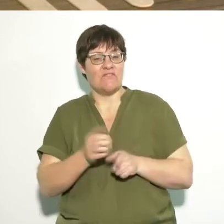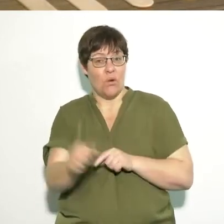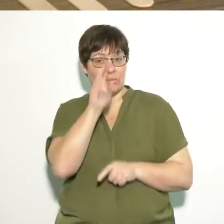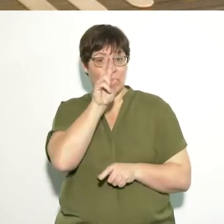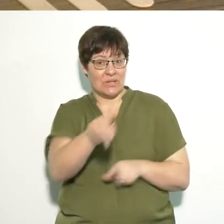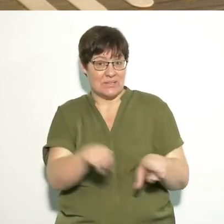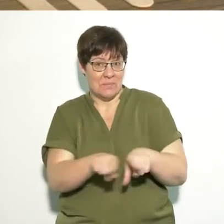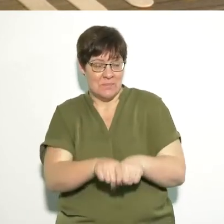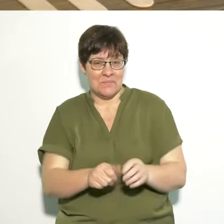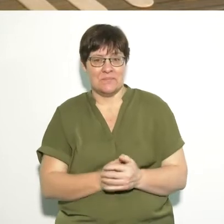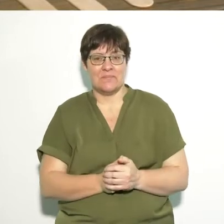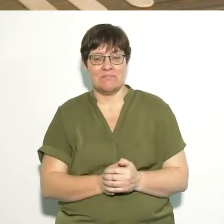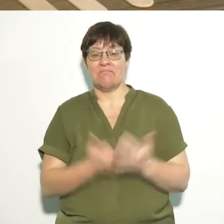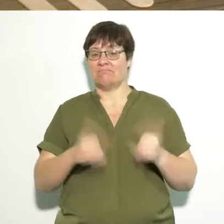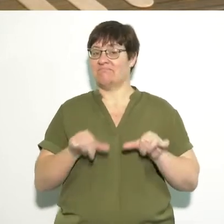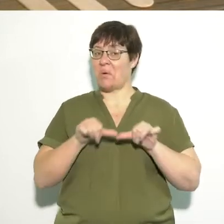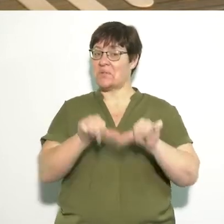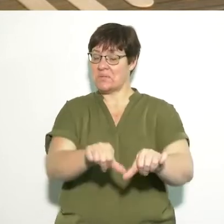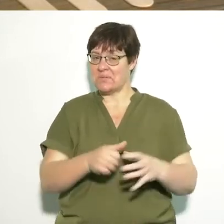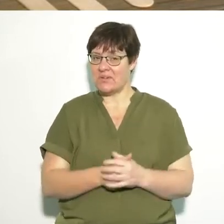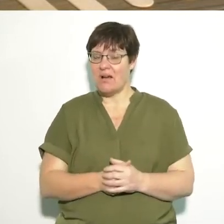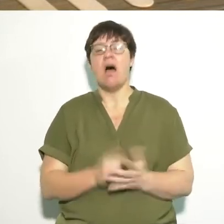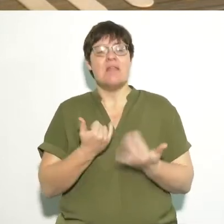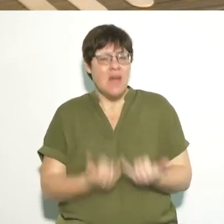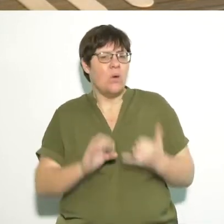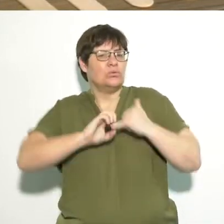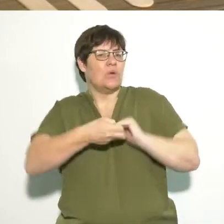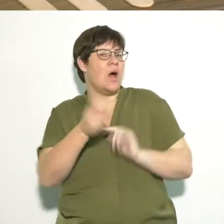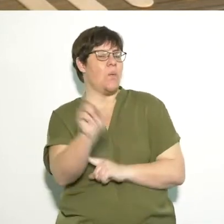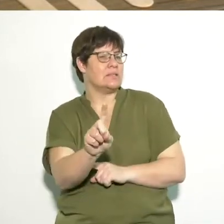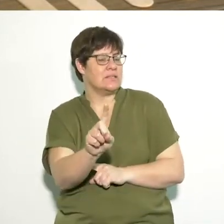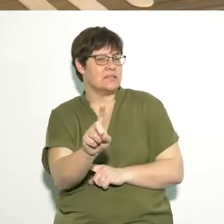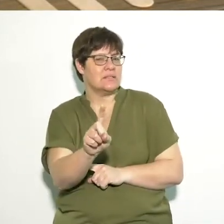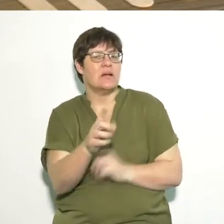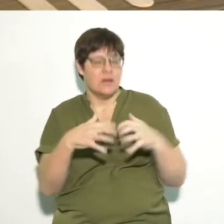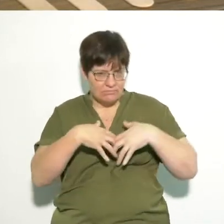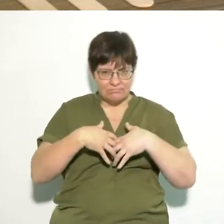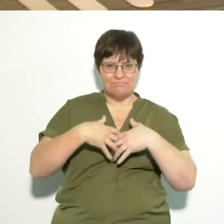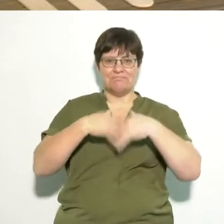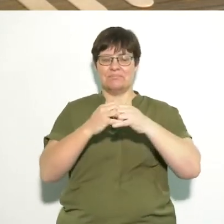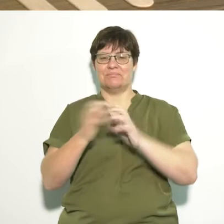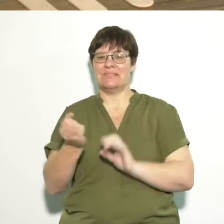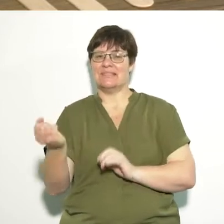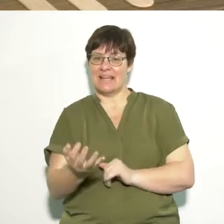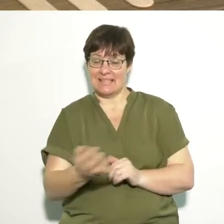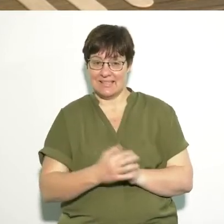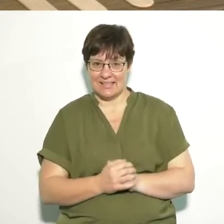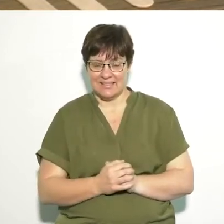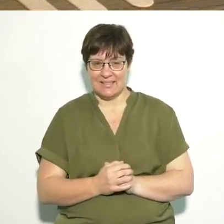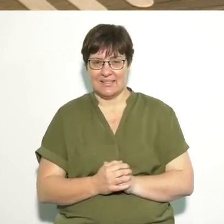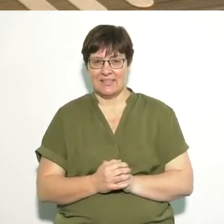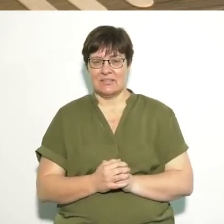fold looks like that. And then here we go. Now I'm going to try and assemble my